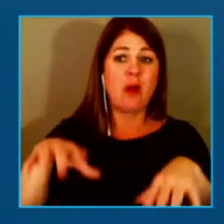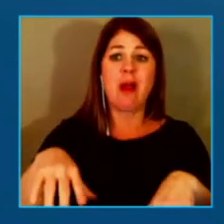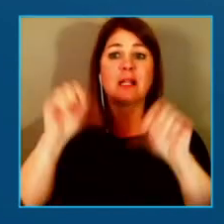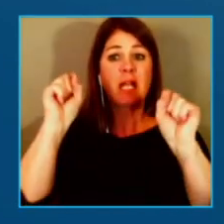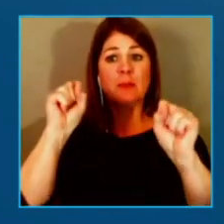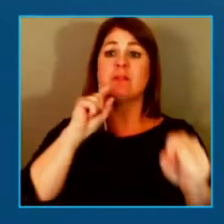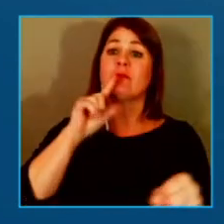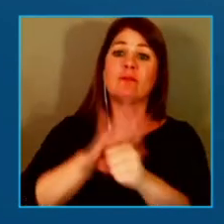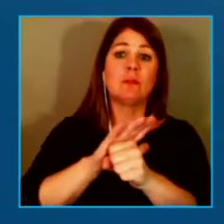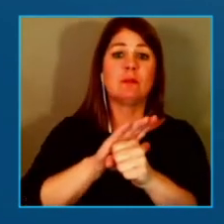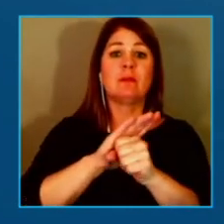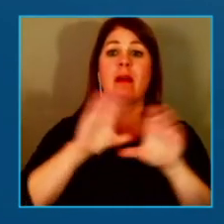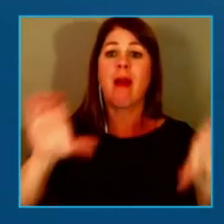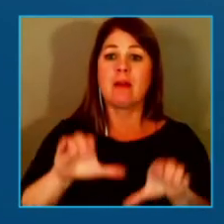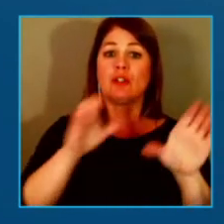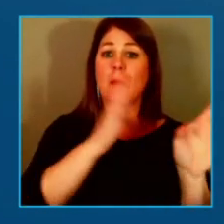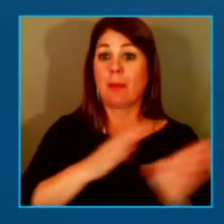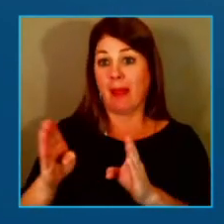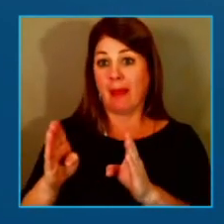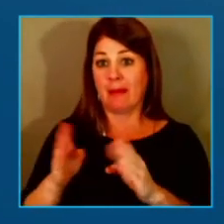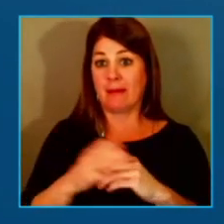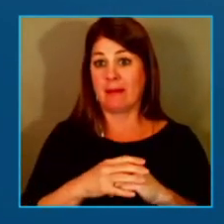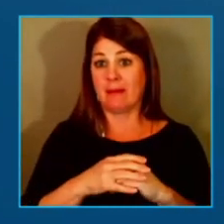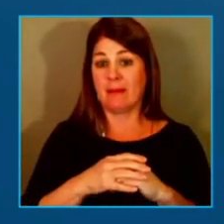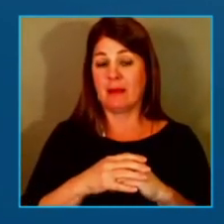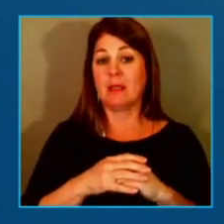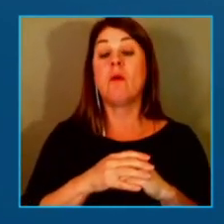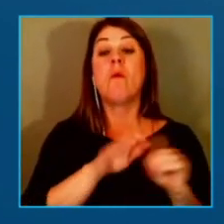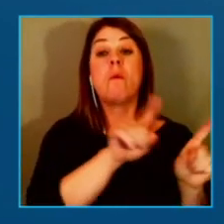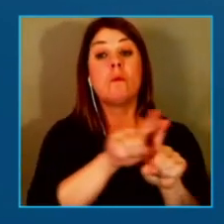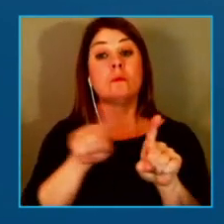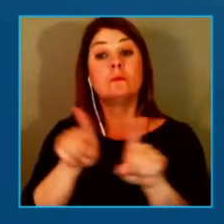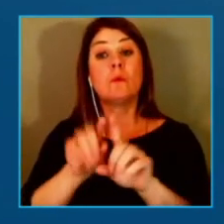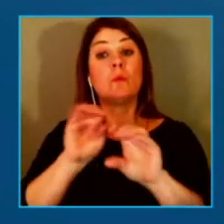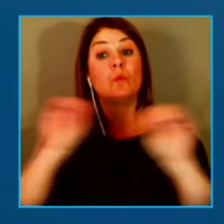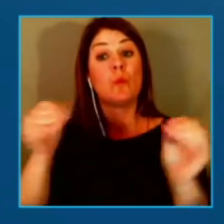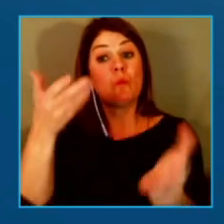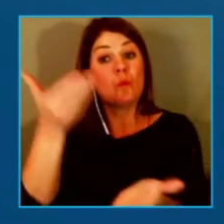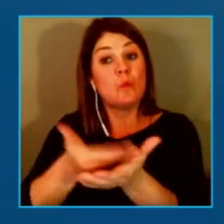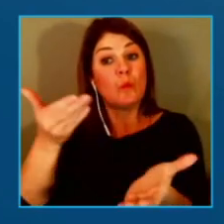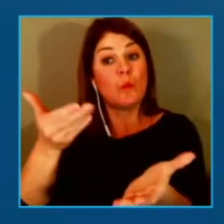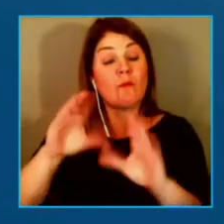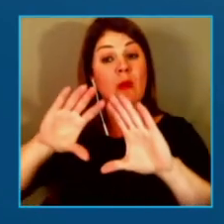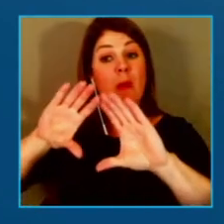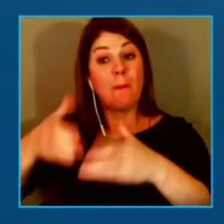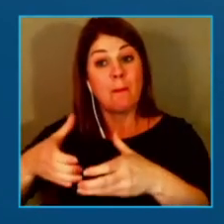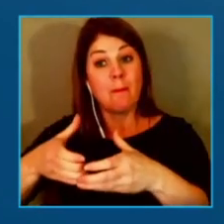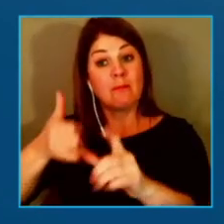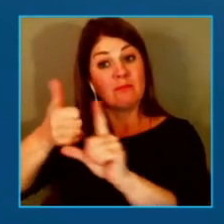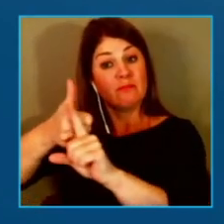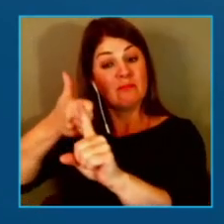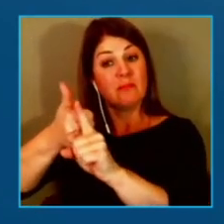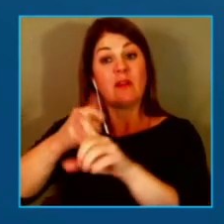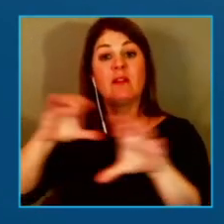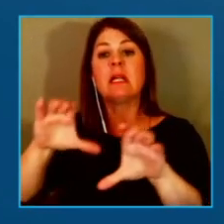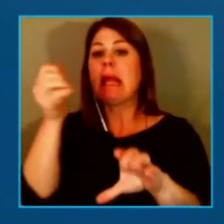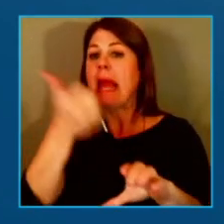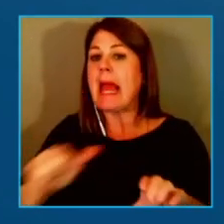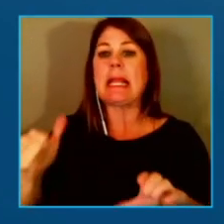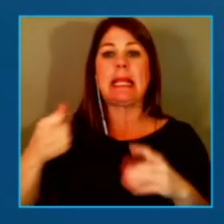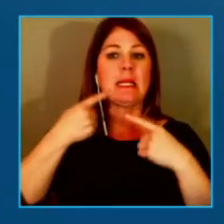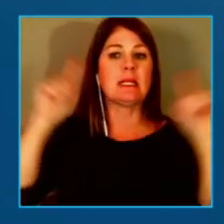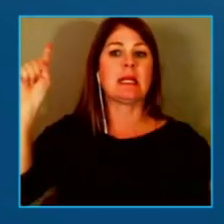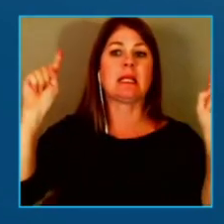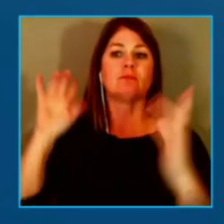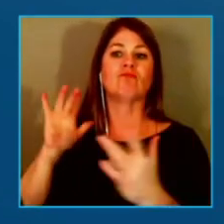itself. In addition, there is no evidence that the party has conducted any effective outreach to diversity